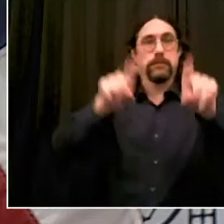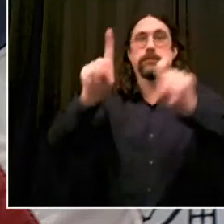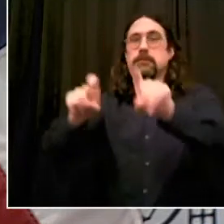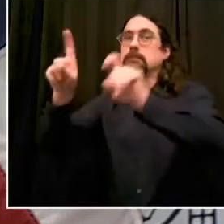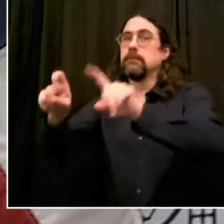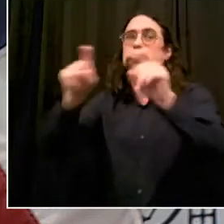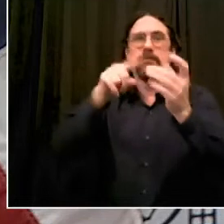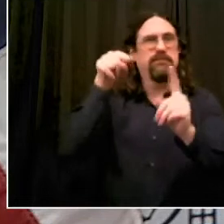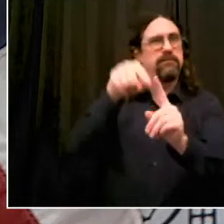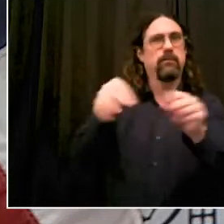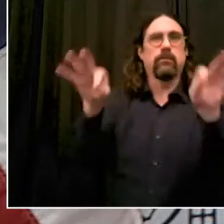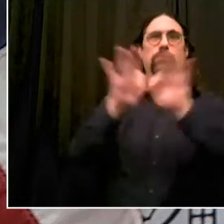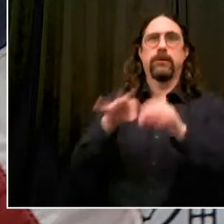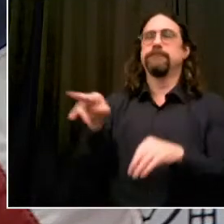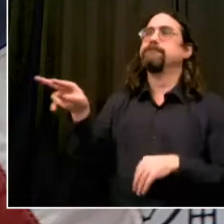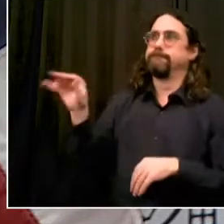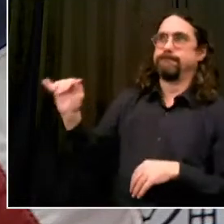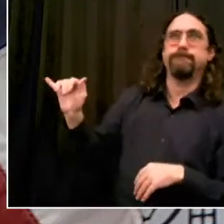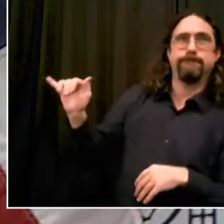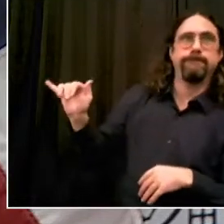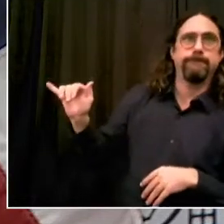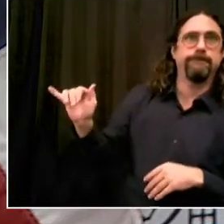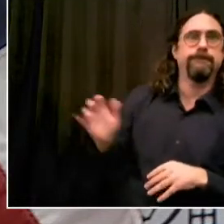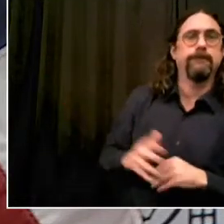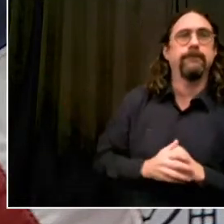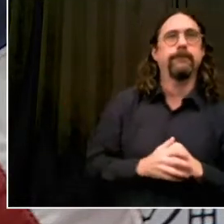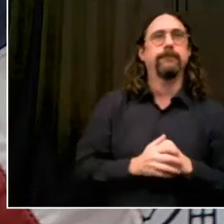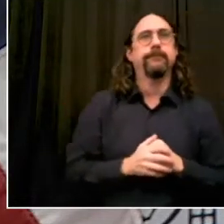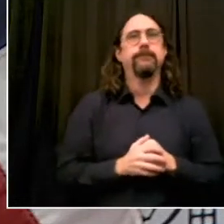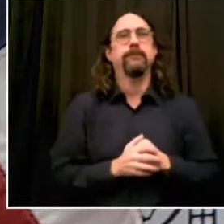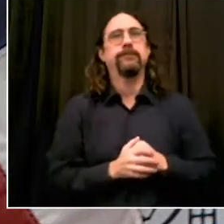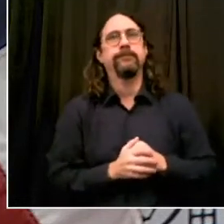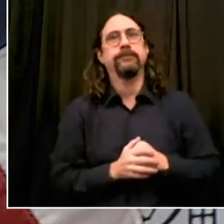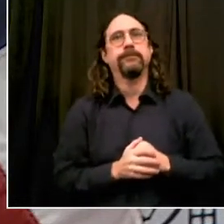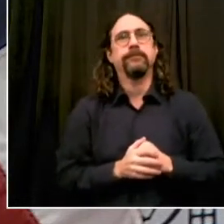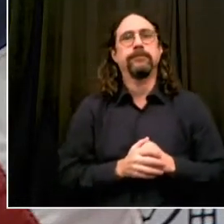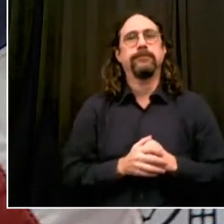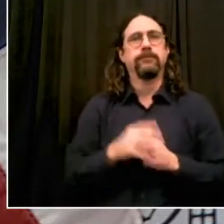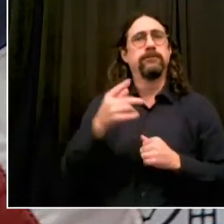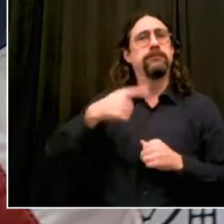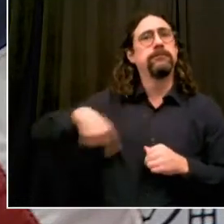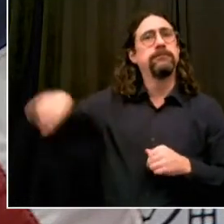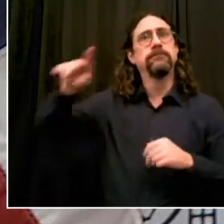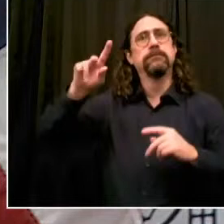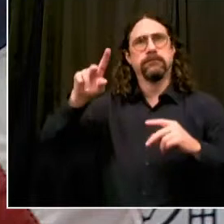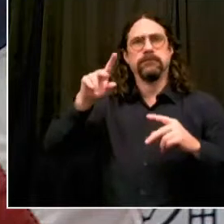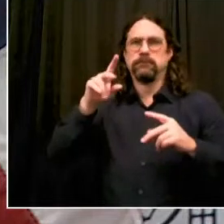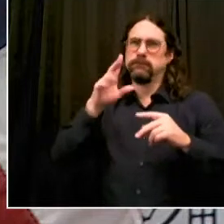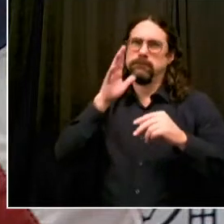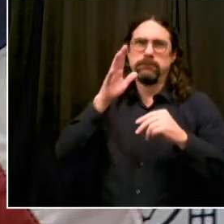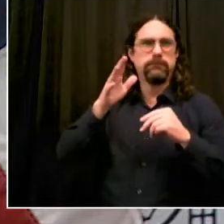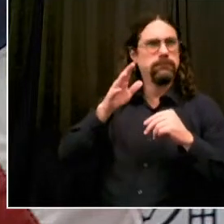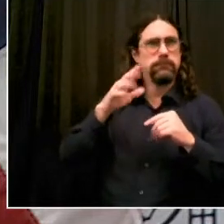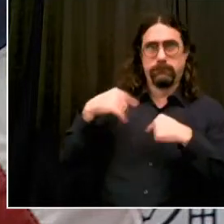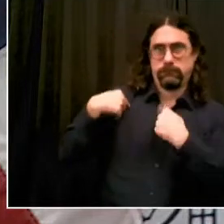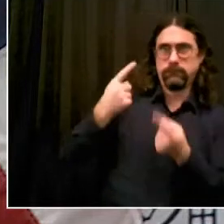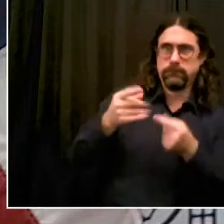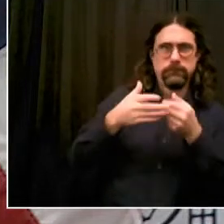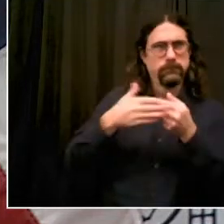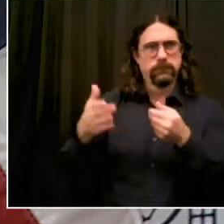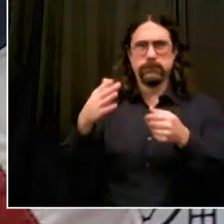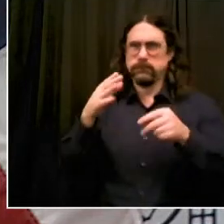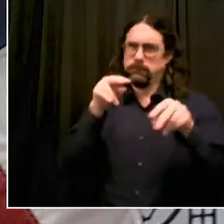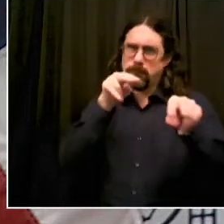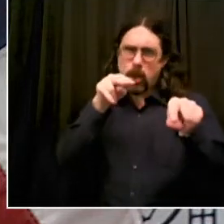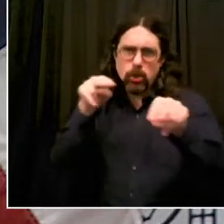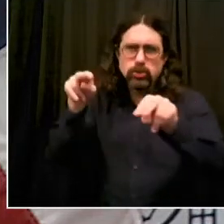per usual, people are going to be watching carefully and raising whatever concerns they have, but there's been a lot of good dialogue about what it would take to make